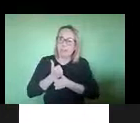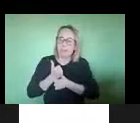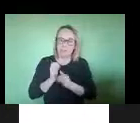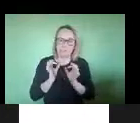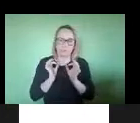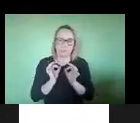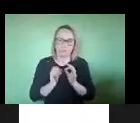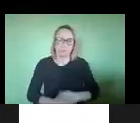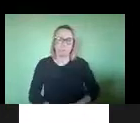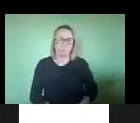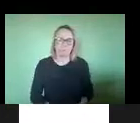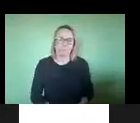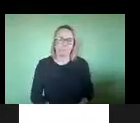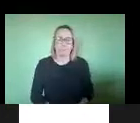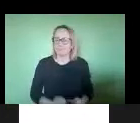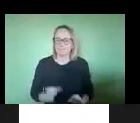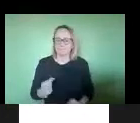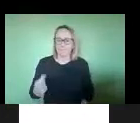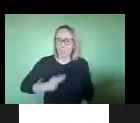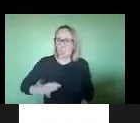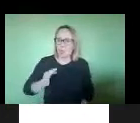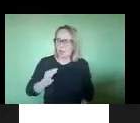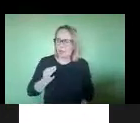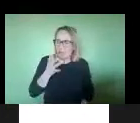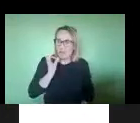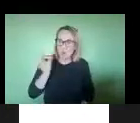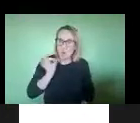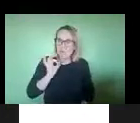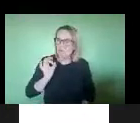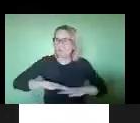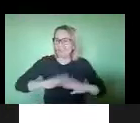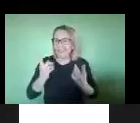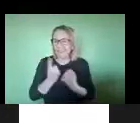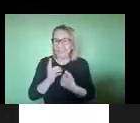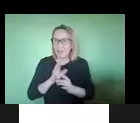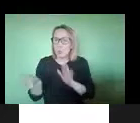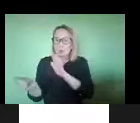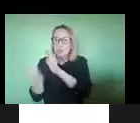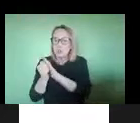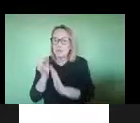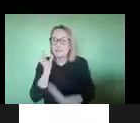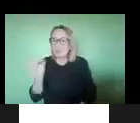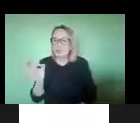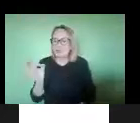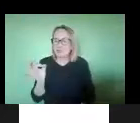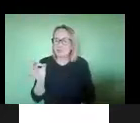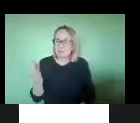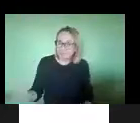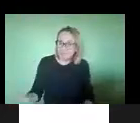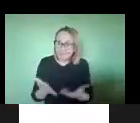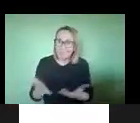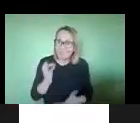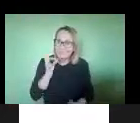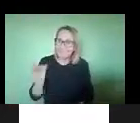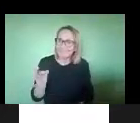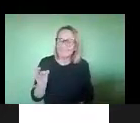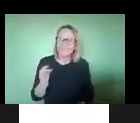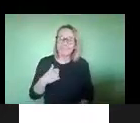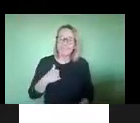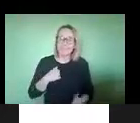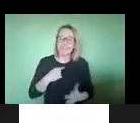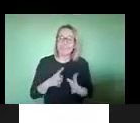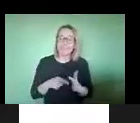help. No question was deemed as being silly. They really encouraged you. And then Jan and myself kind